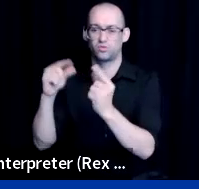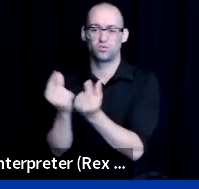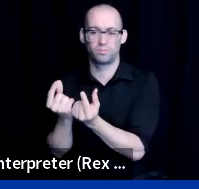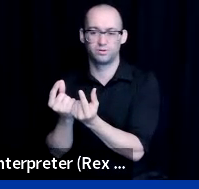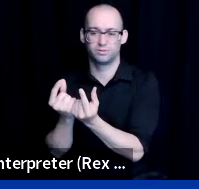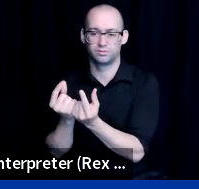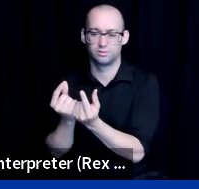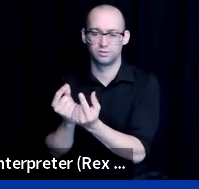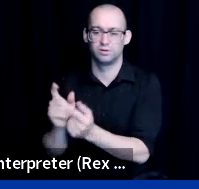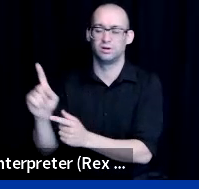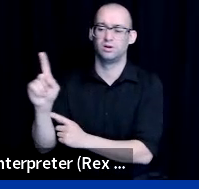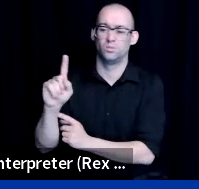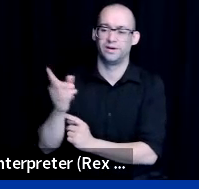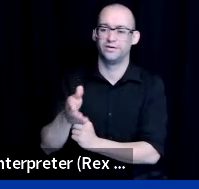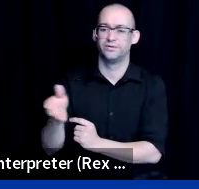where